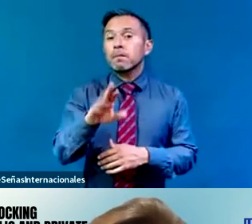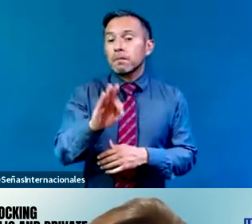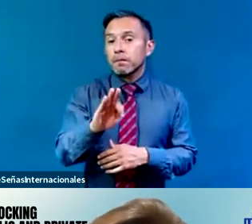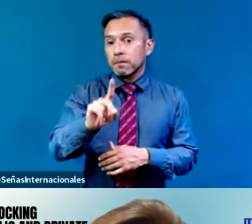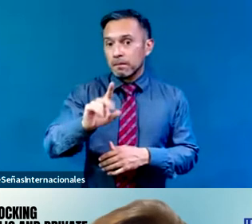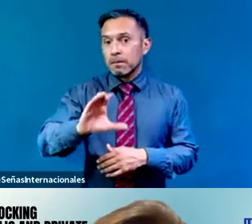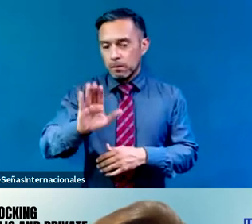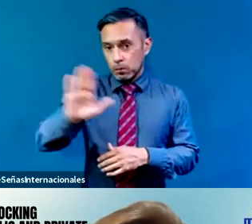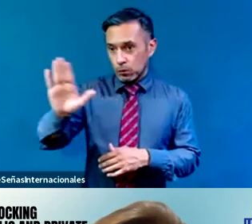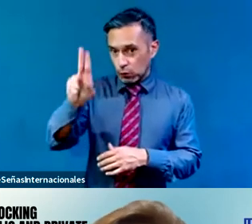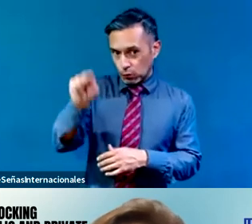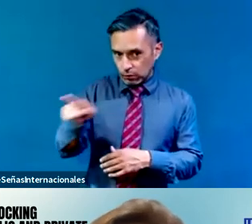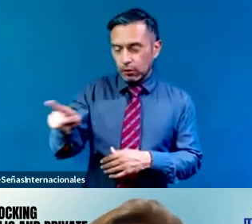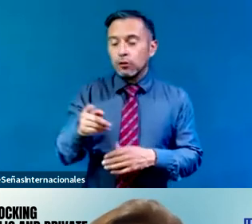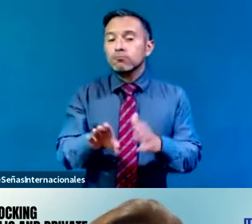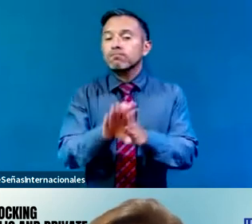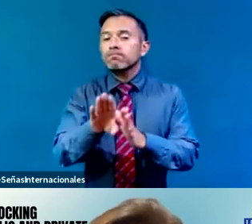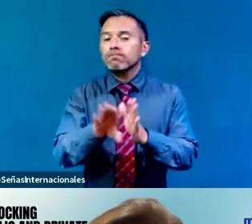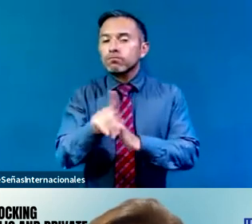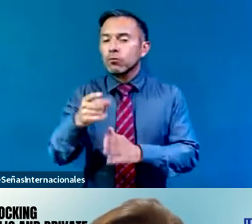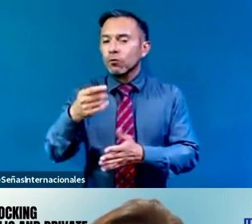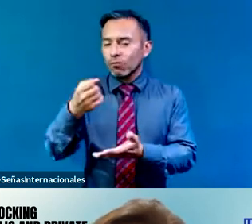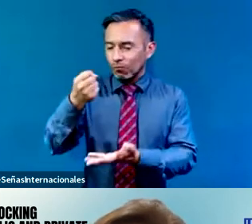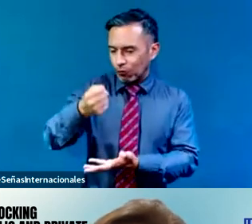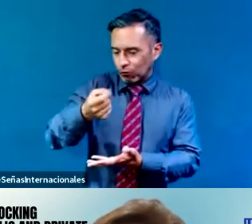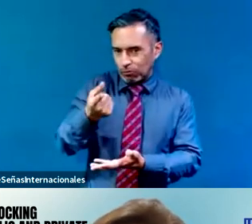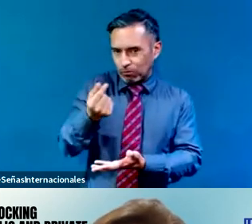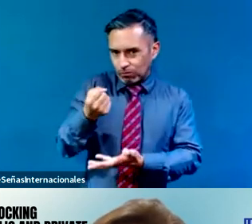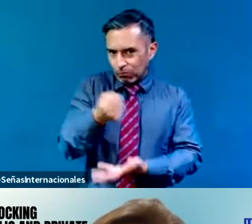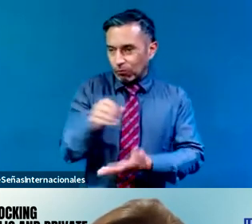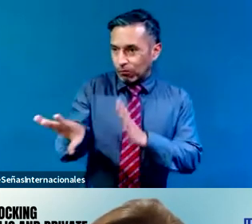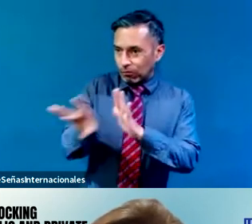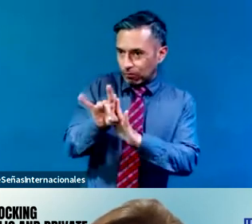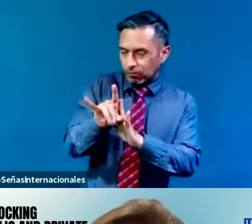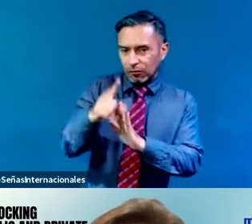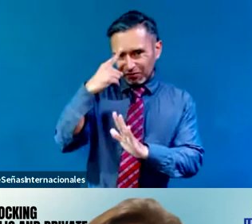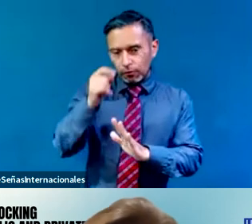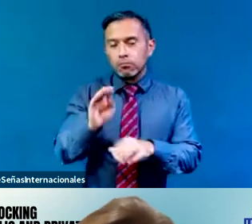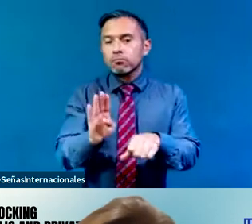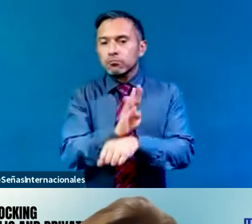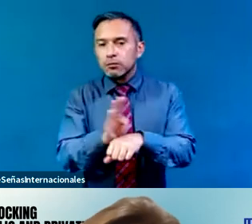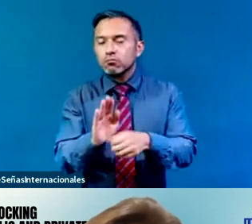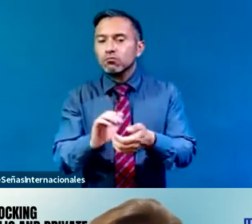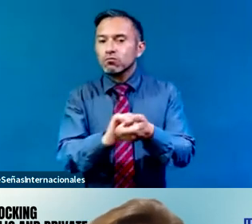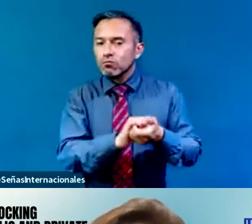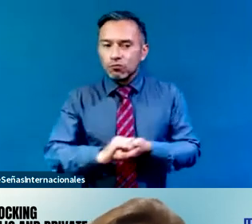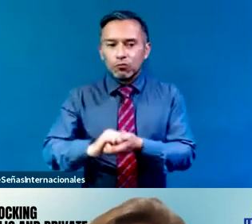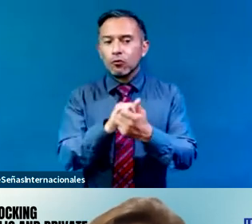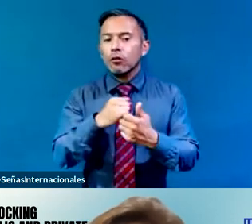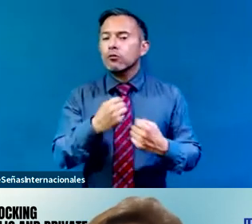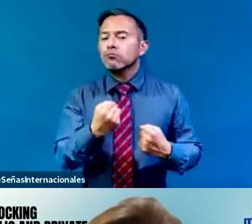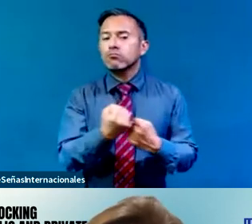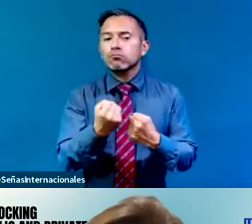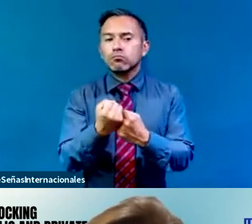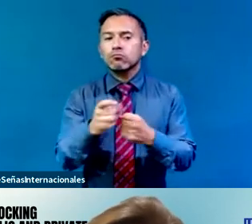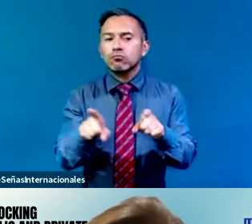co-leaders. Together with our coalition partners and through the Generation Equality Forum, we will present the blueprint for a policy